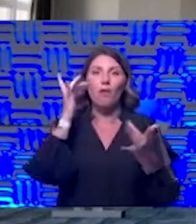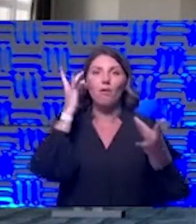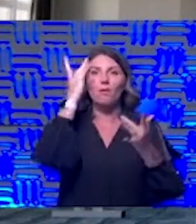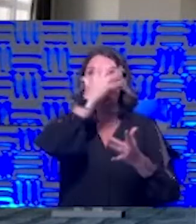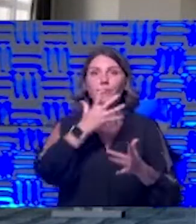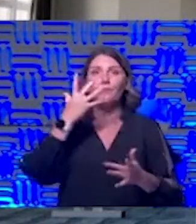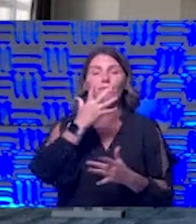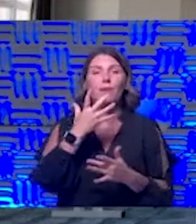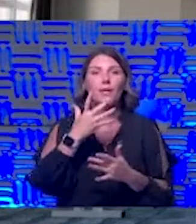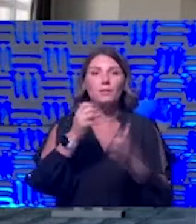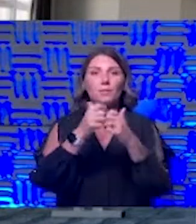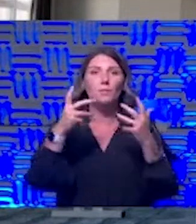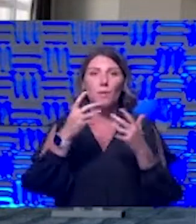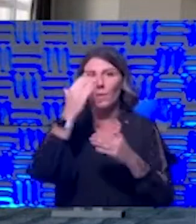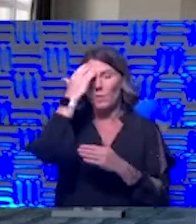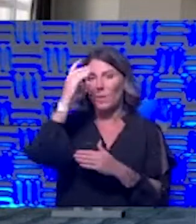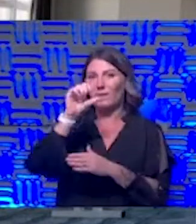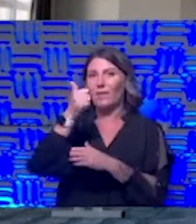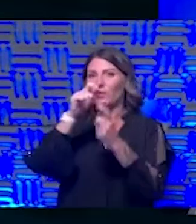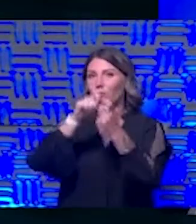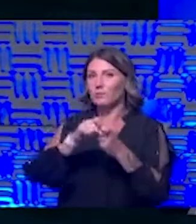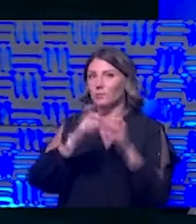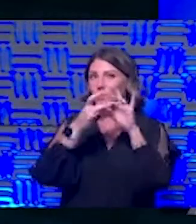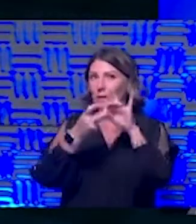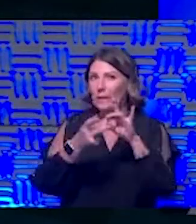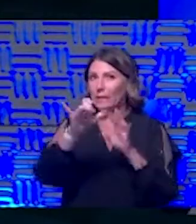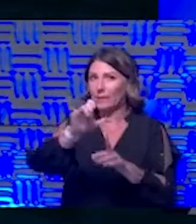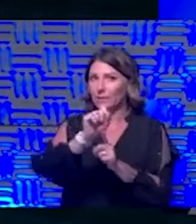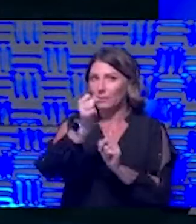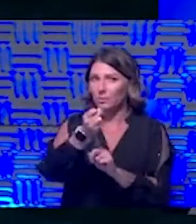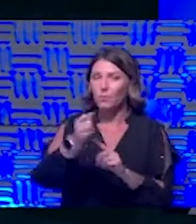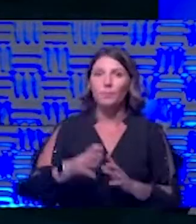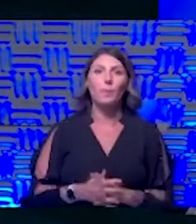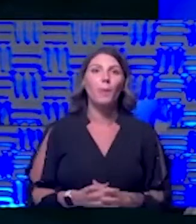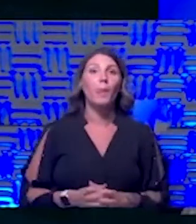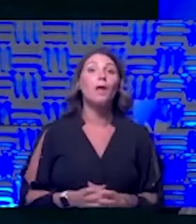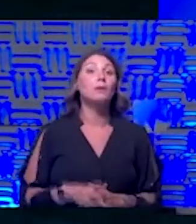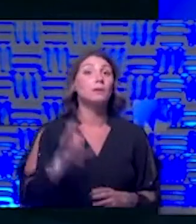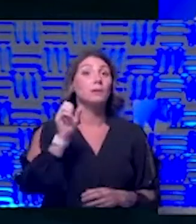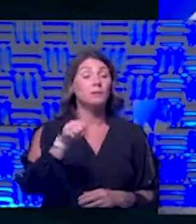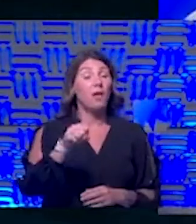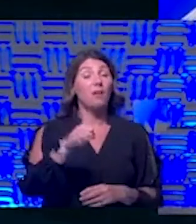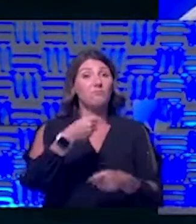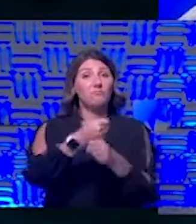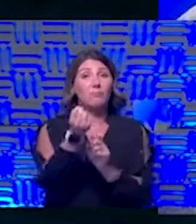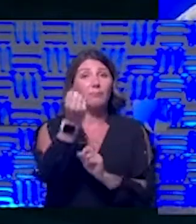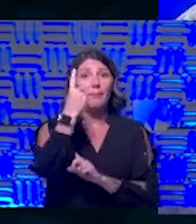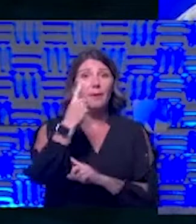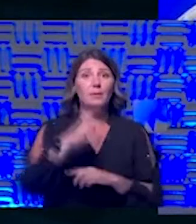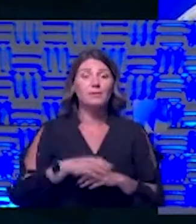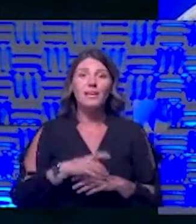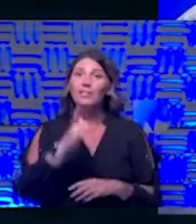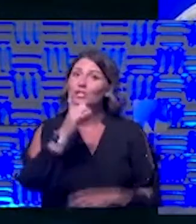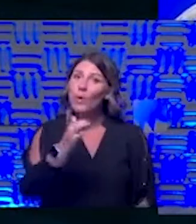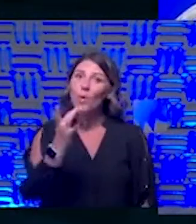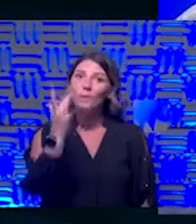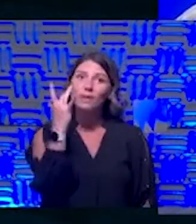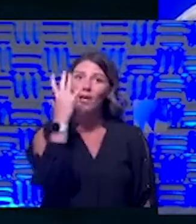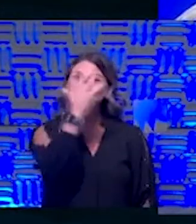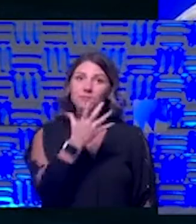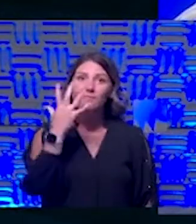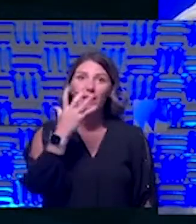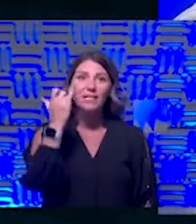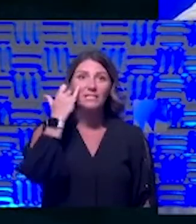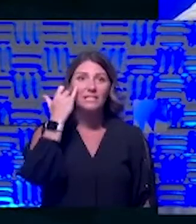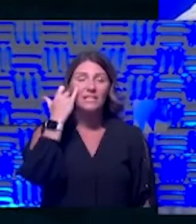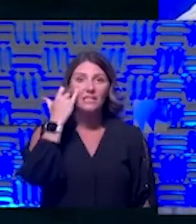knowing the other details or circumstances of that contact. Yeah, I think that makes sense. And again, don't touch your face when you're around somebody